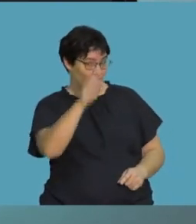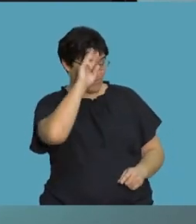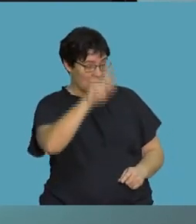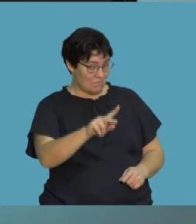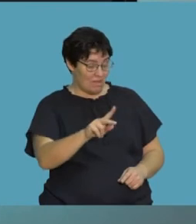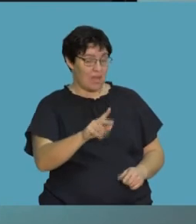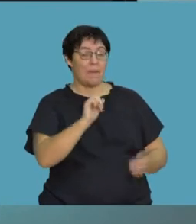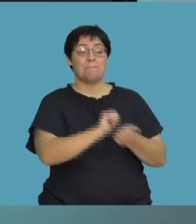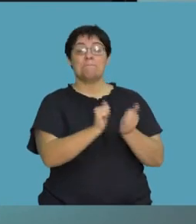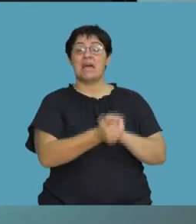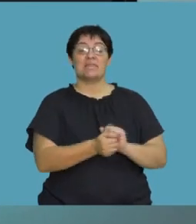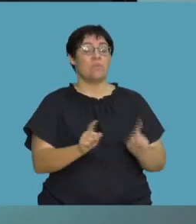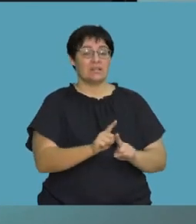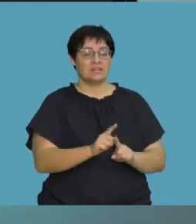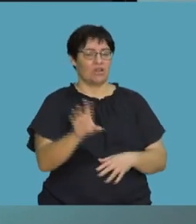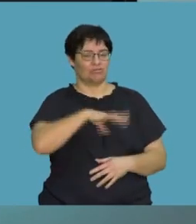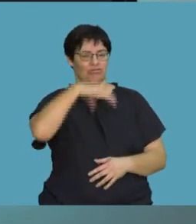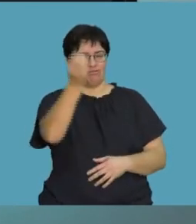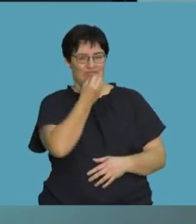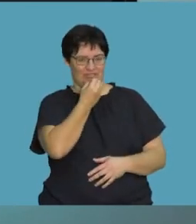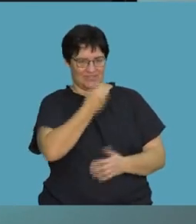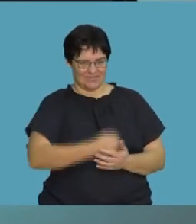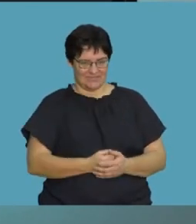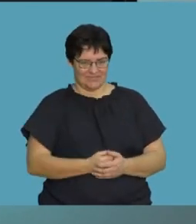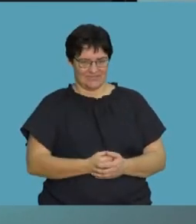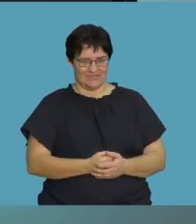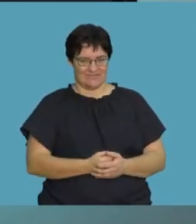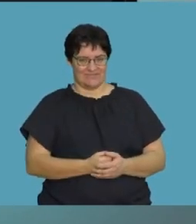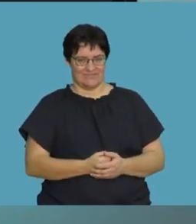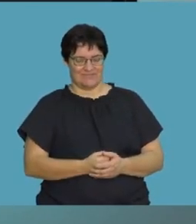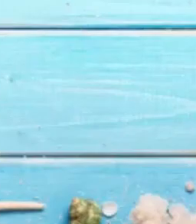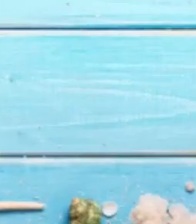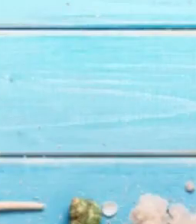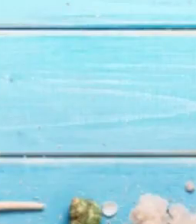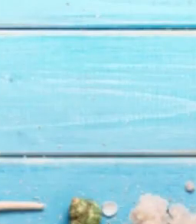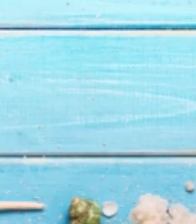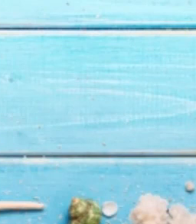me to you, remember, mathematics is food for the soul. Cheers, everybody.